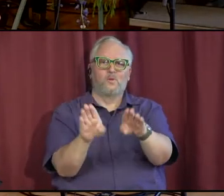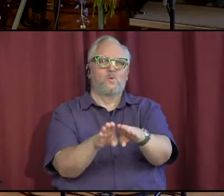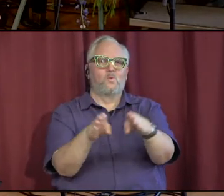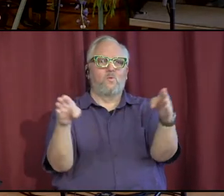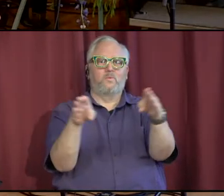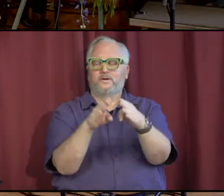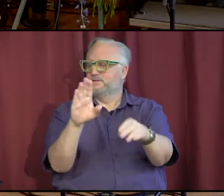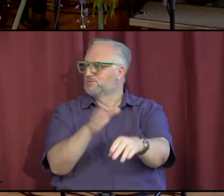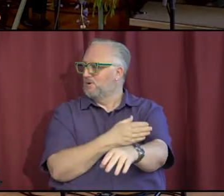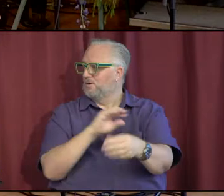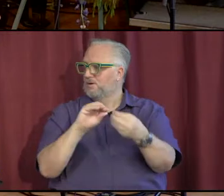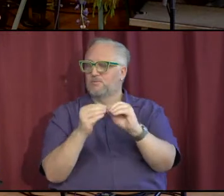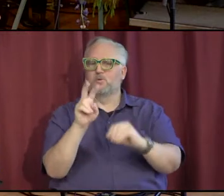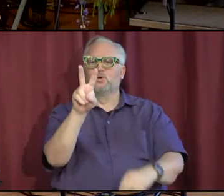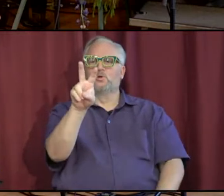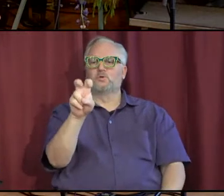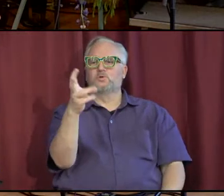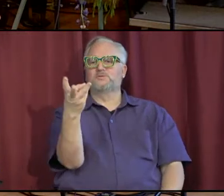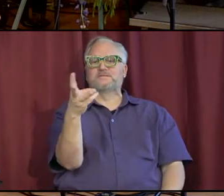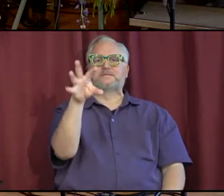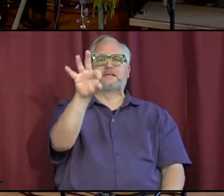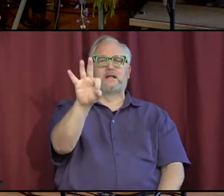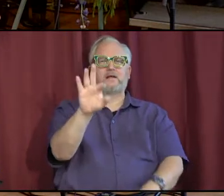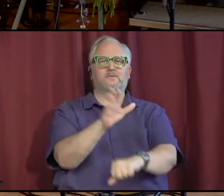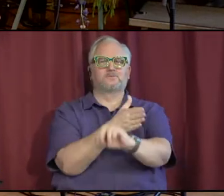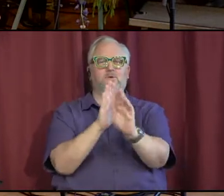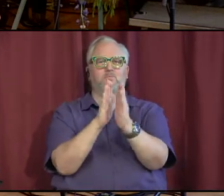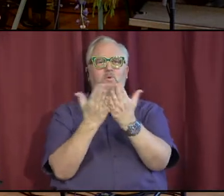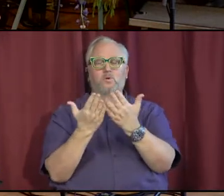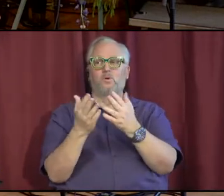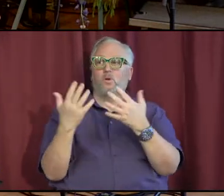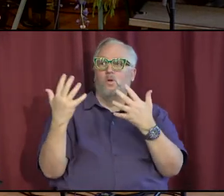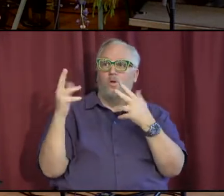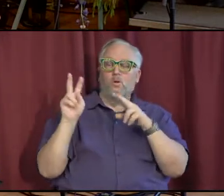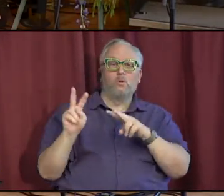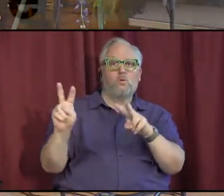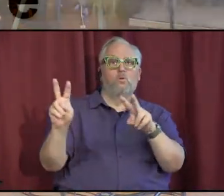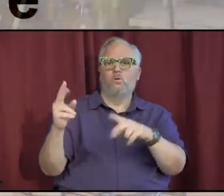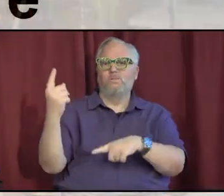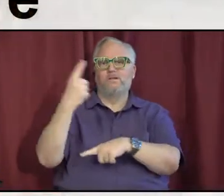hymn, number 269, Lo, the Day of Days is Here.